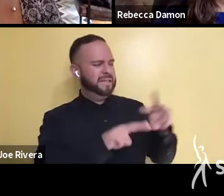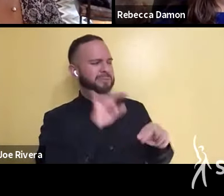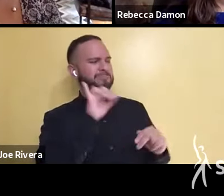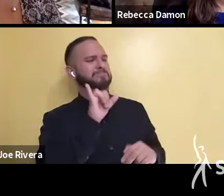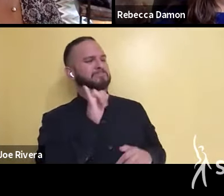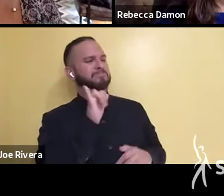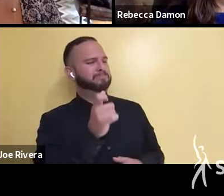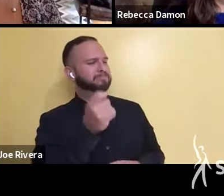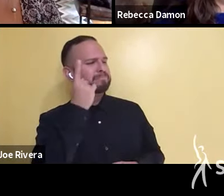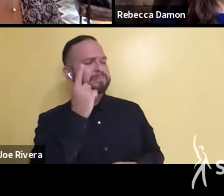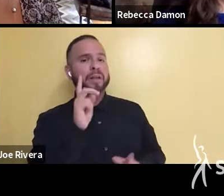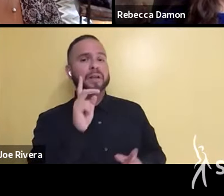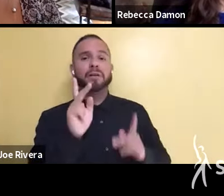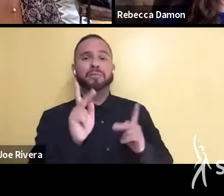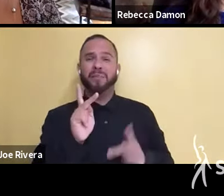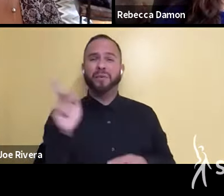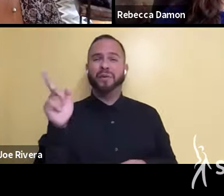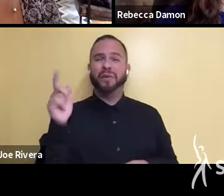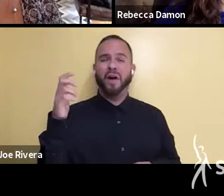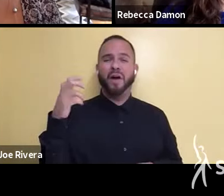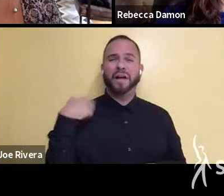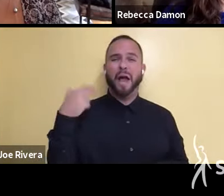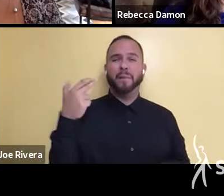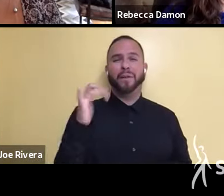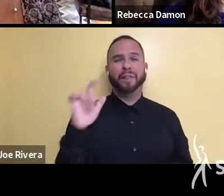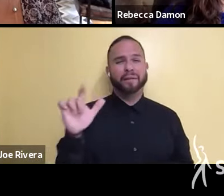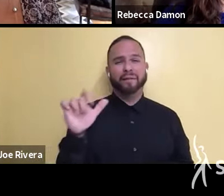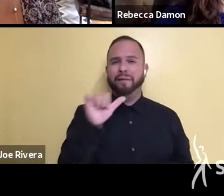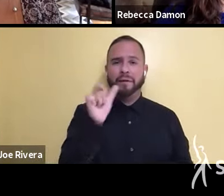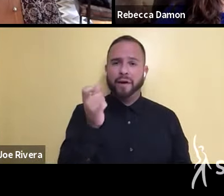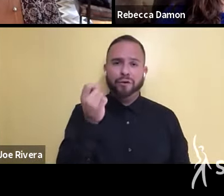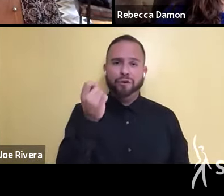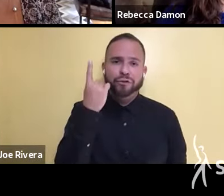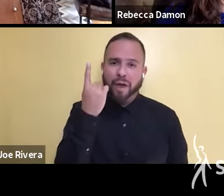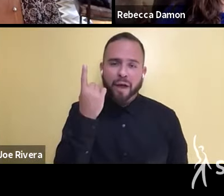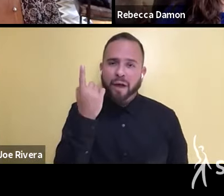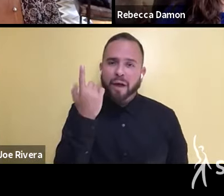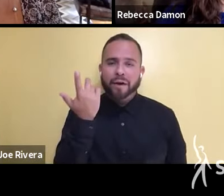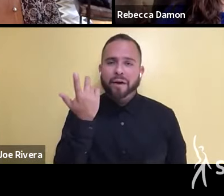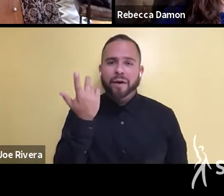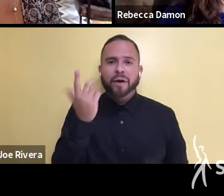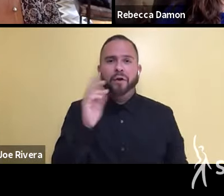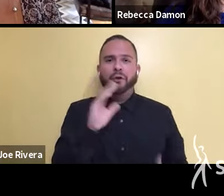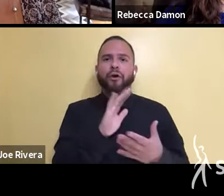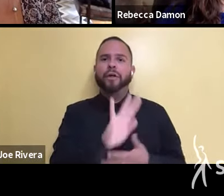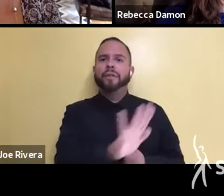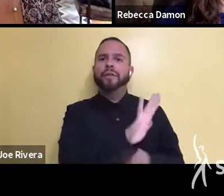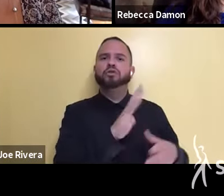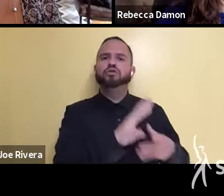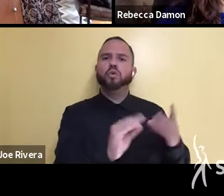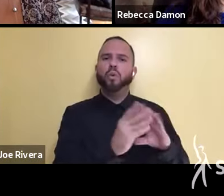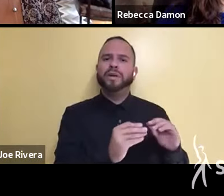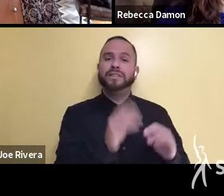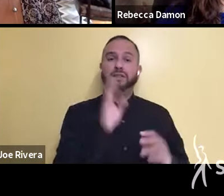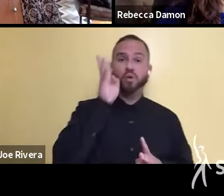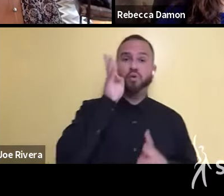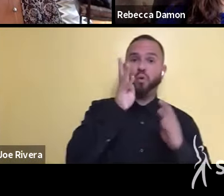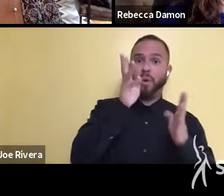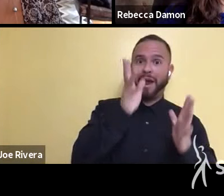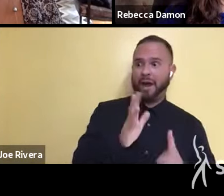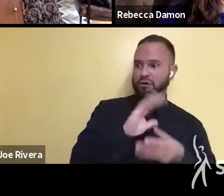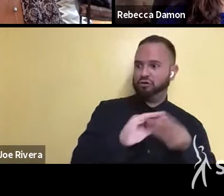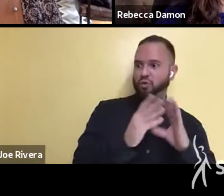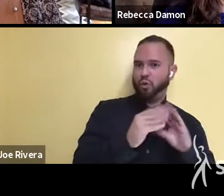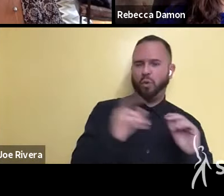Capitol Hill did not understand the stories of the creators. They did not